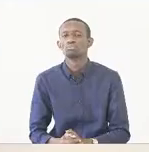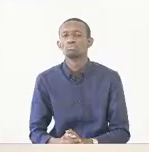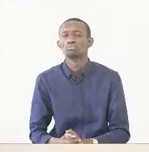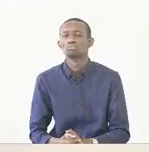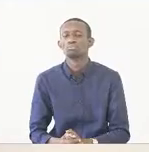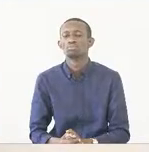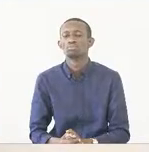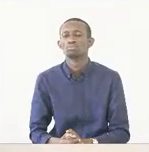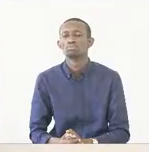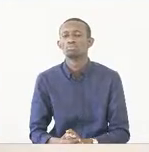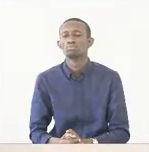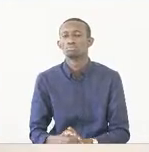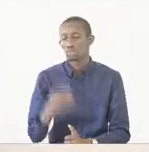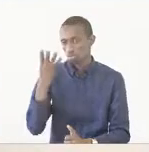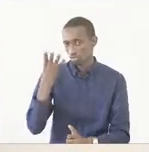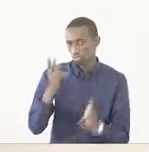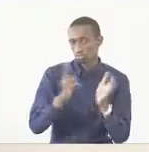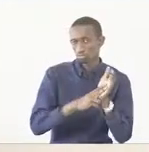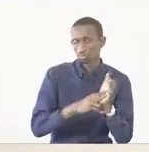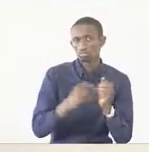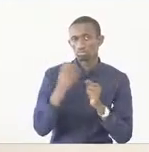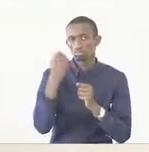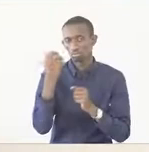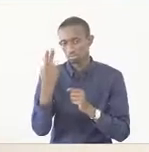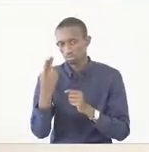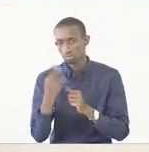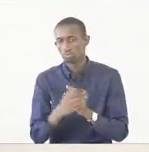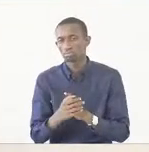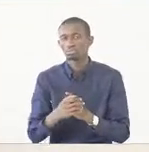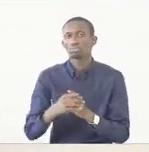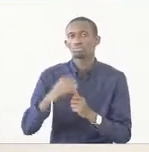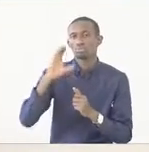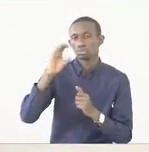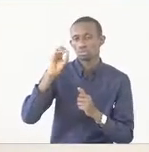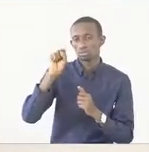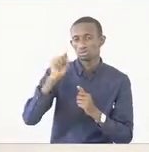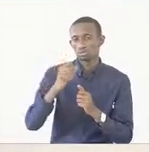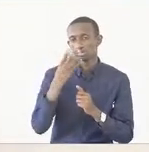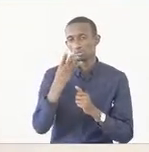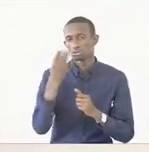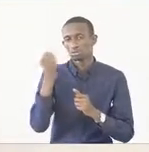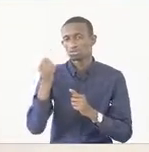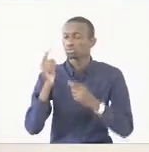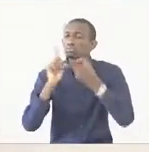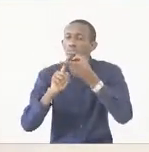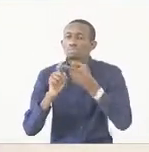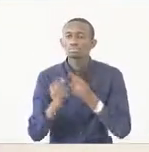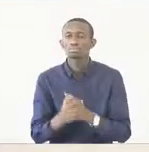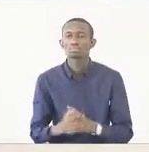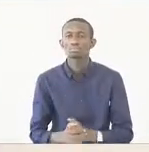this here it is 2, this is 2, cosine 45, then plus,